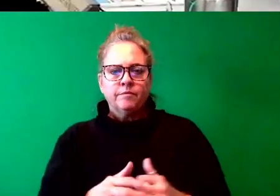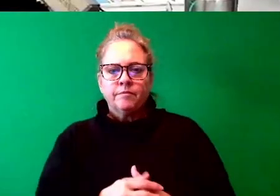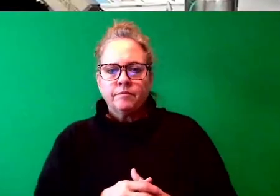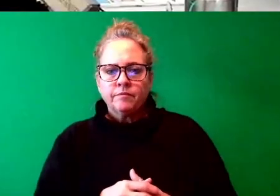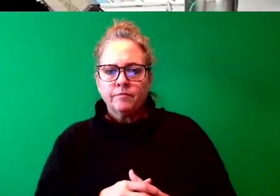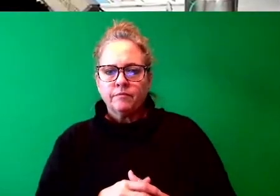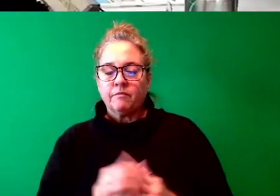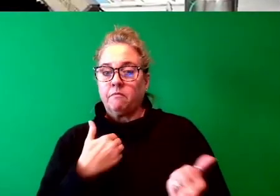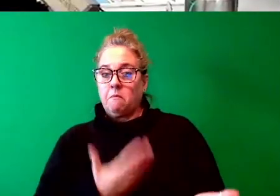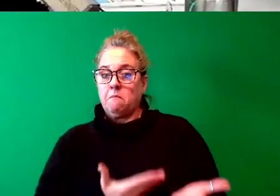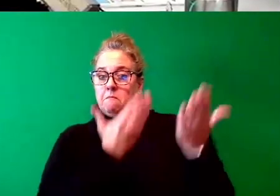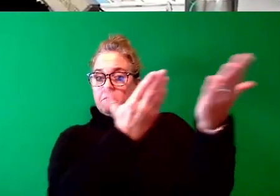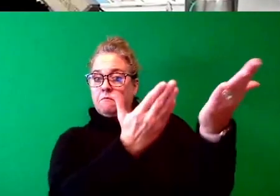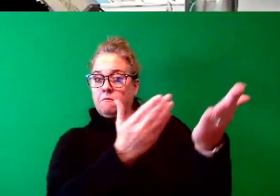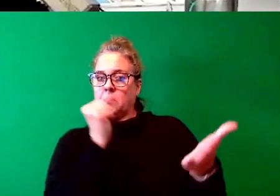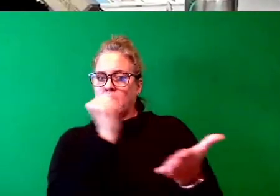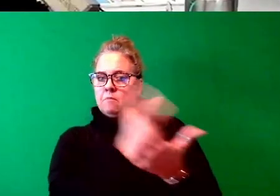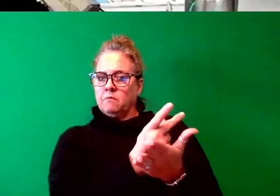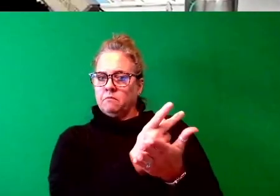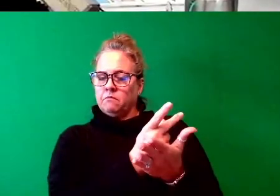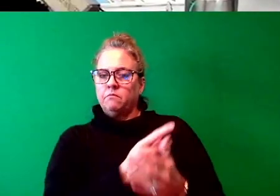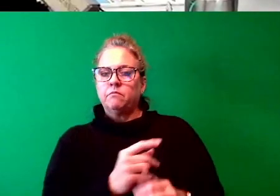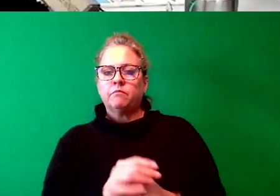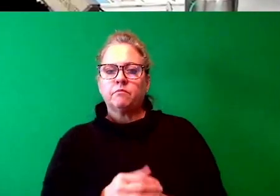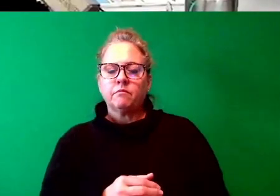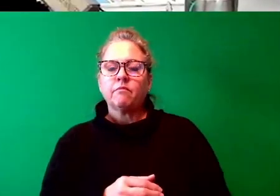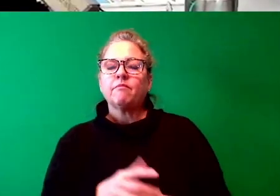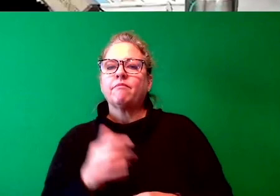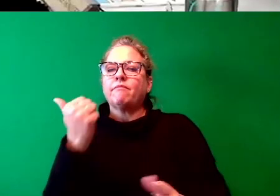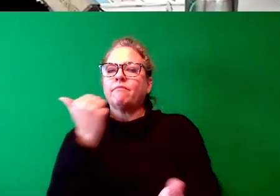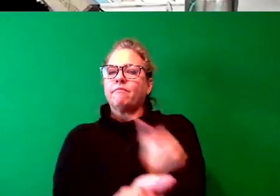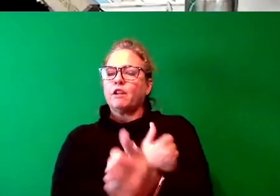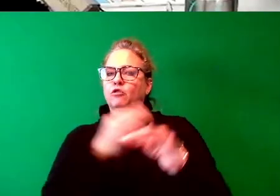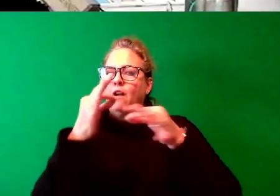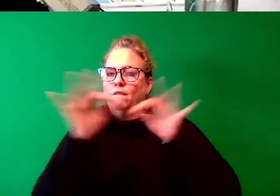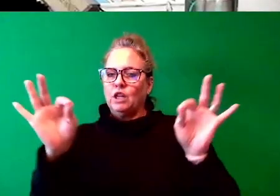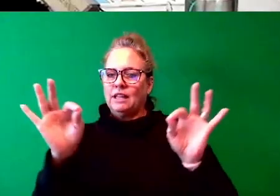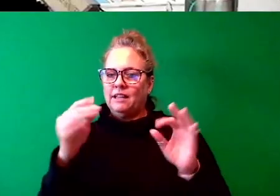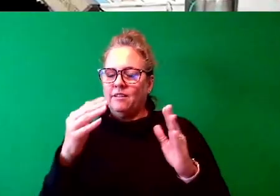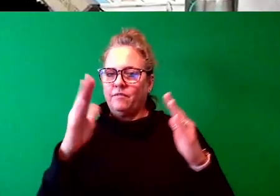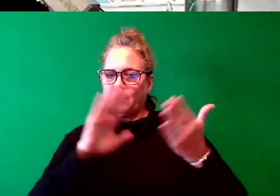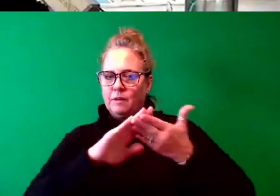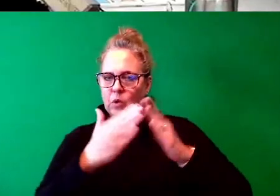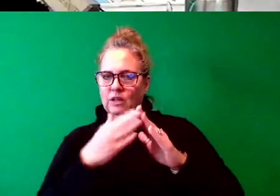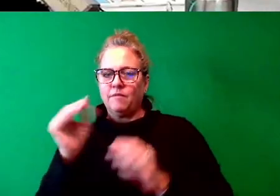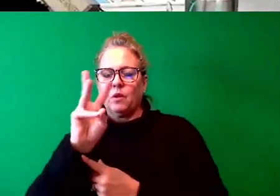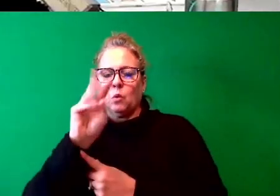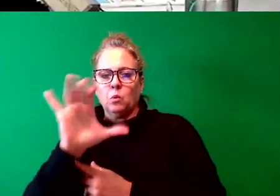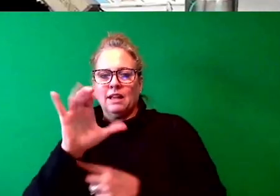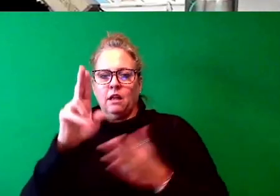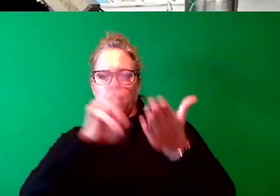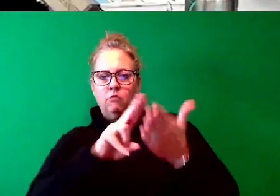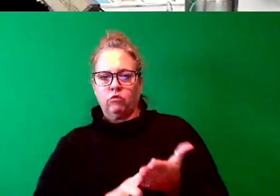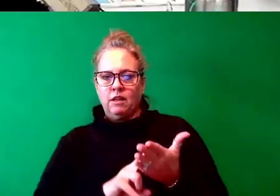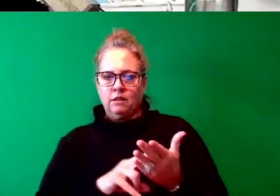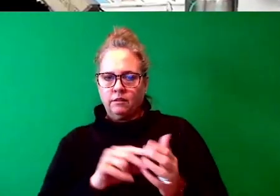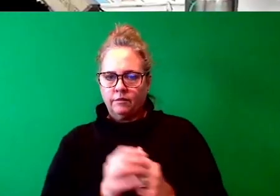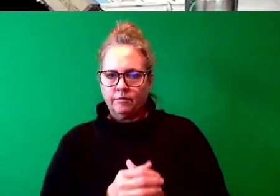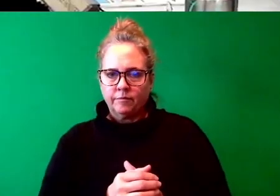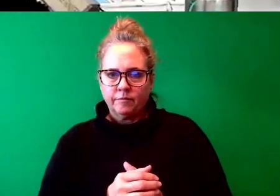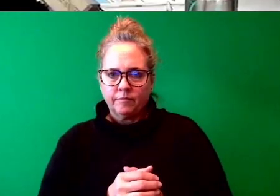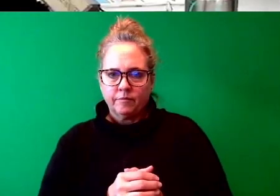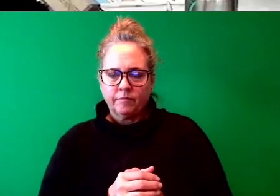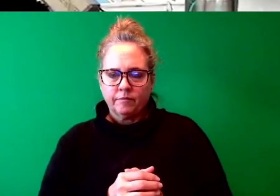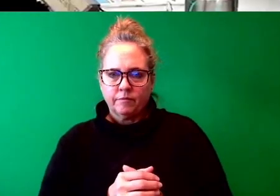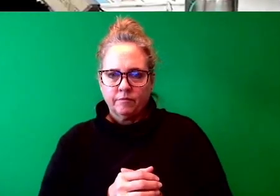drug-free communities contract and the WIC contract, which we've seen before. Any further discussion? I don't know if